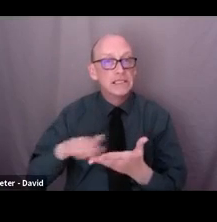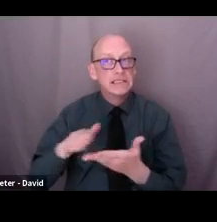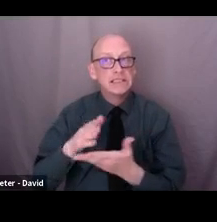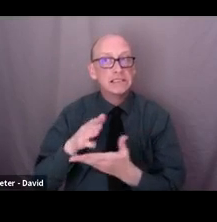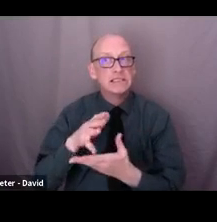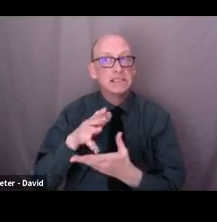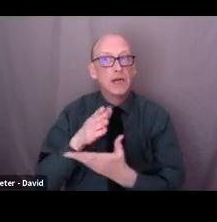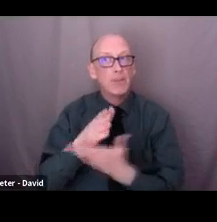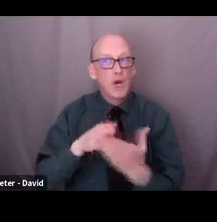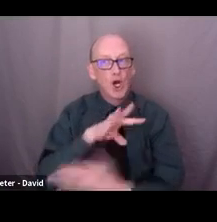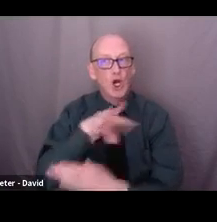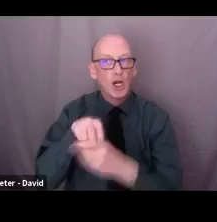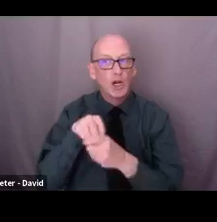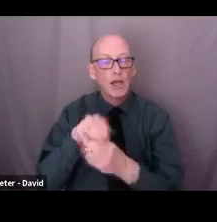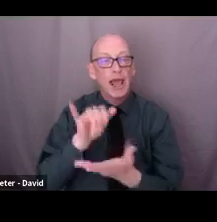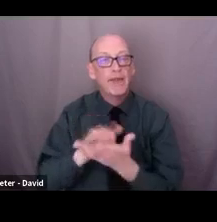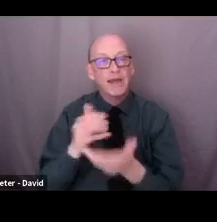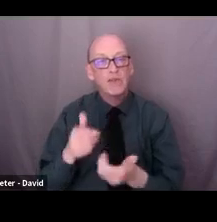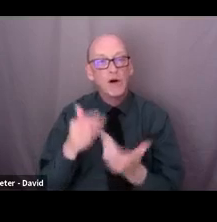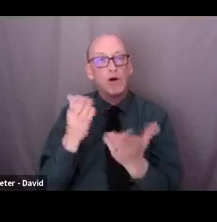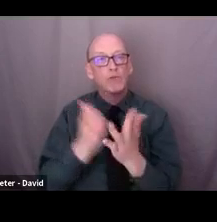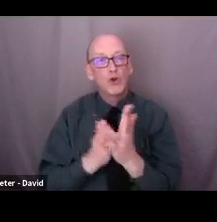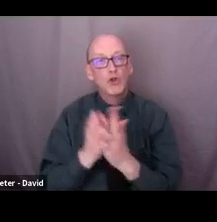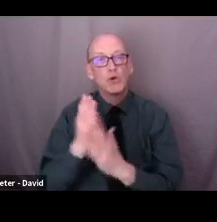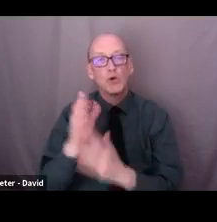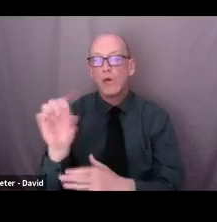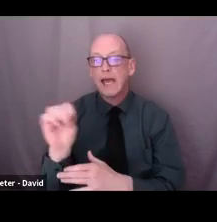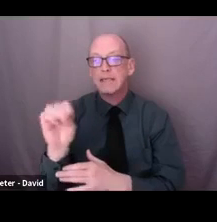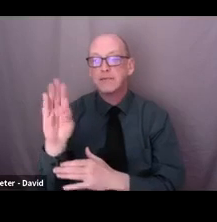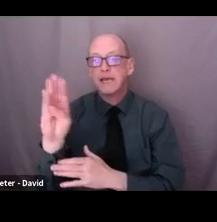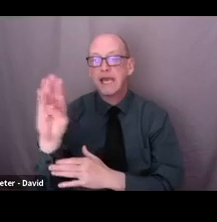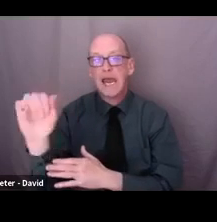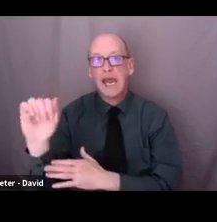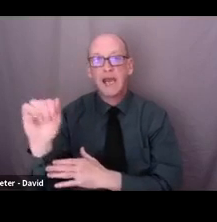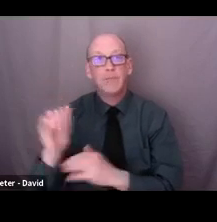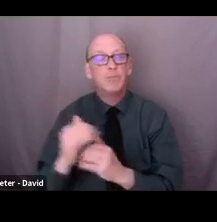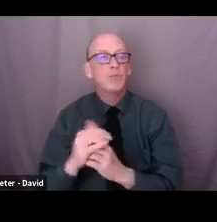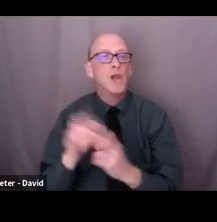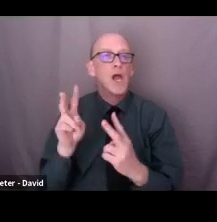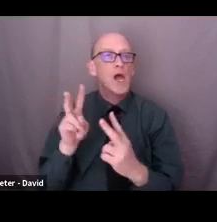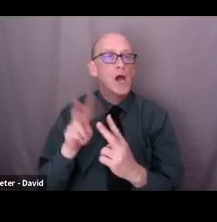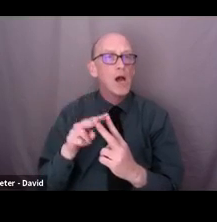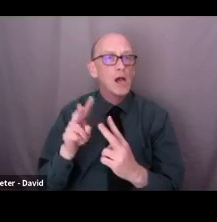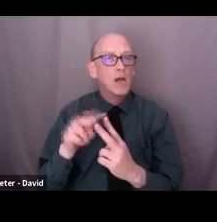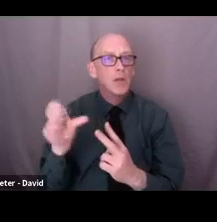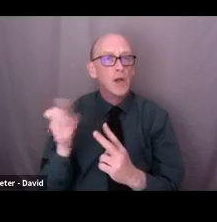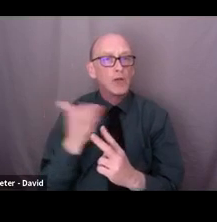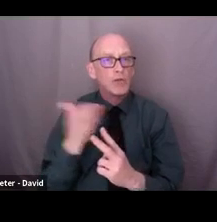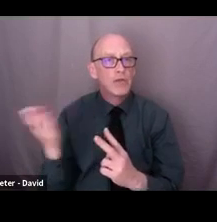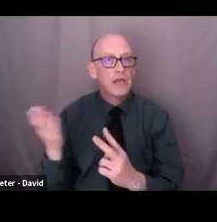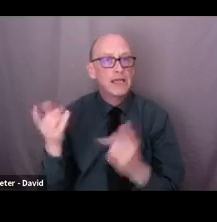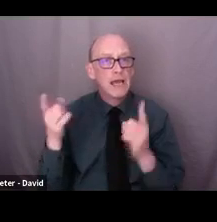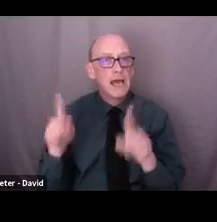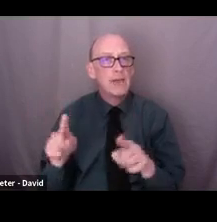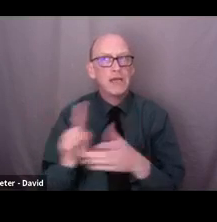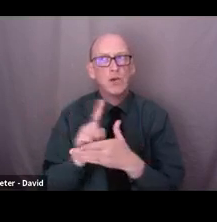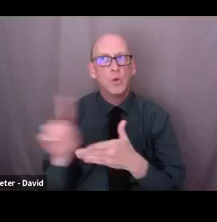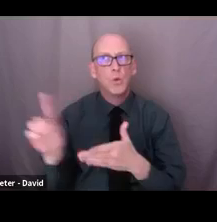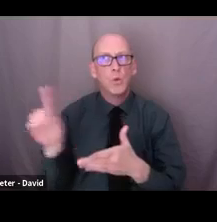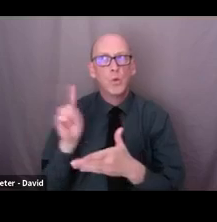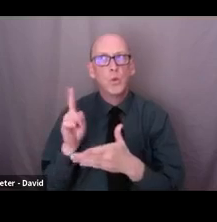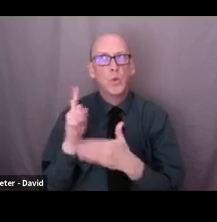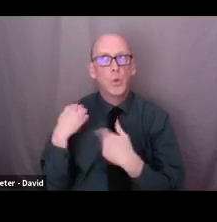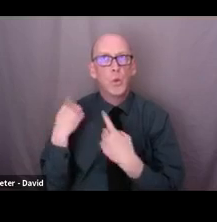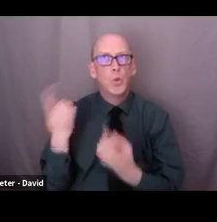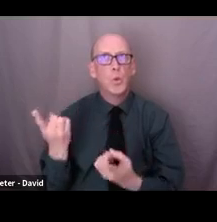it and that's offered through the SBA. Now, there are a couple other things that happened within the last week or so that were good news